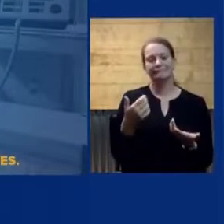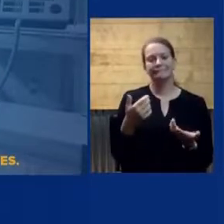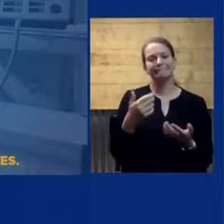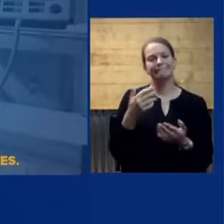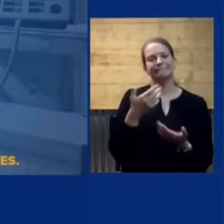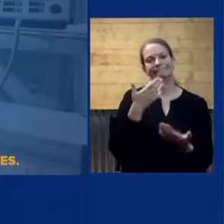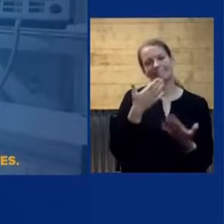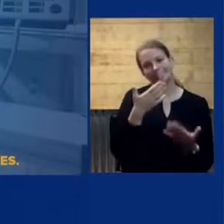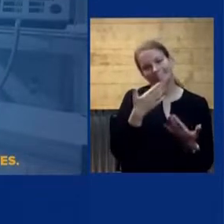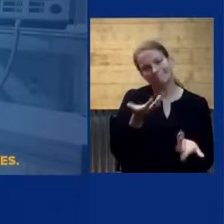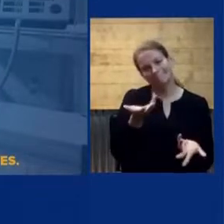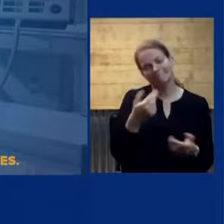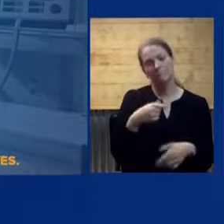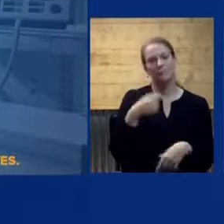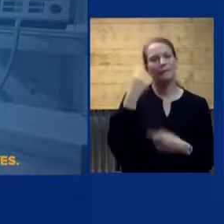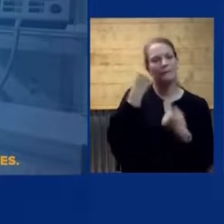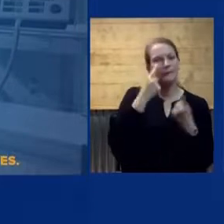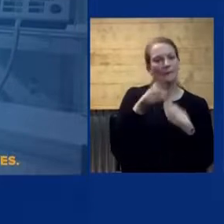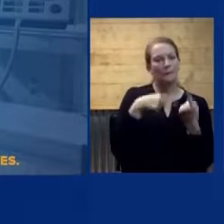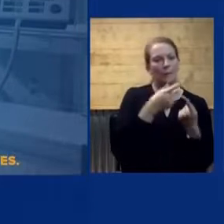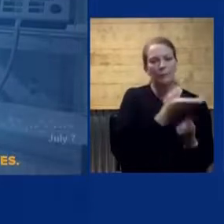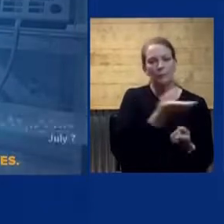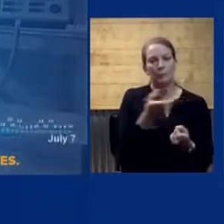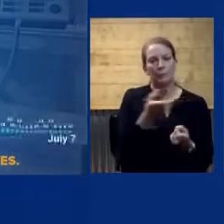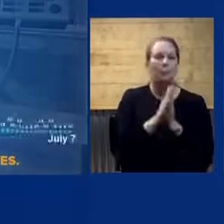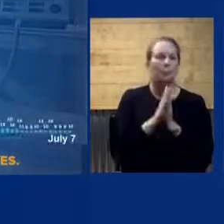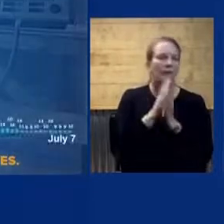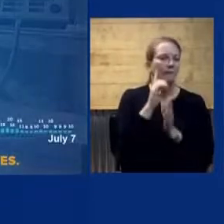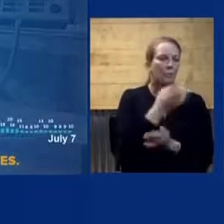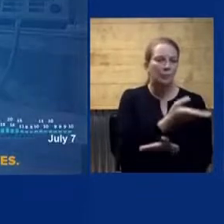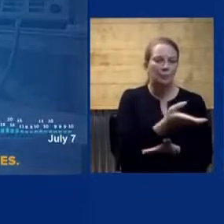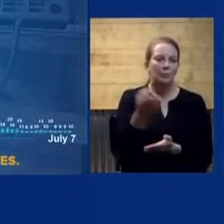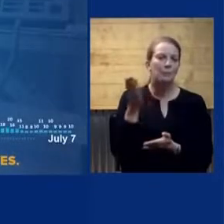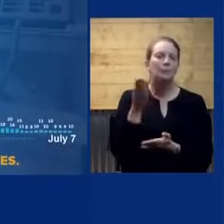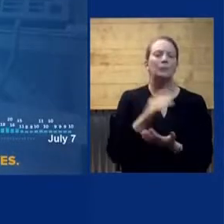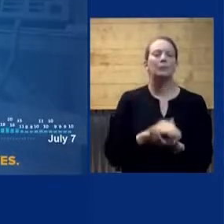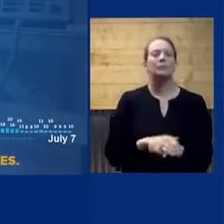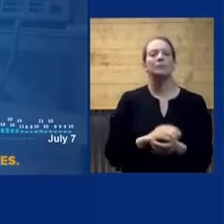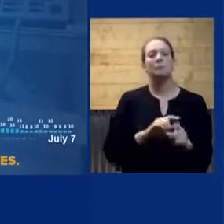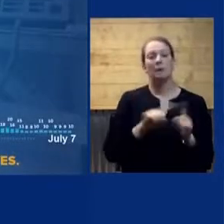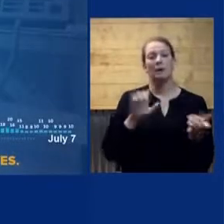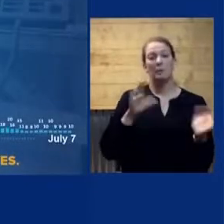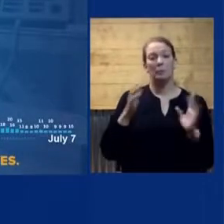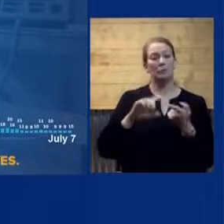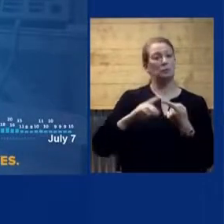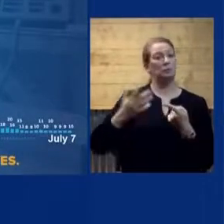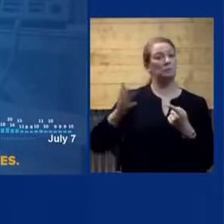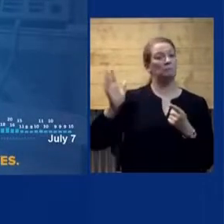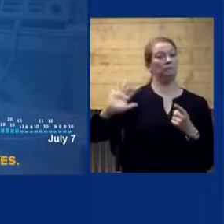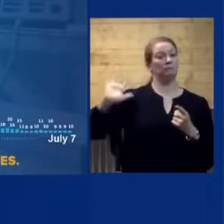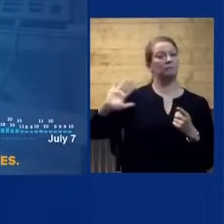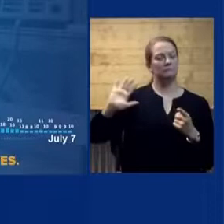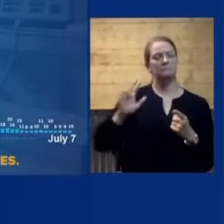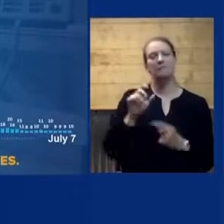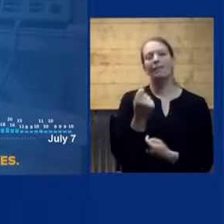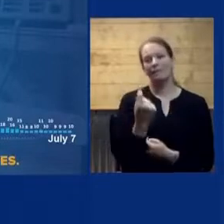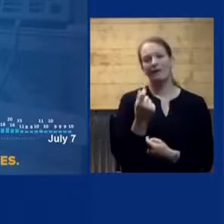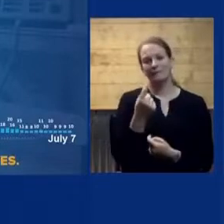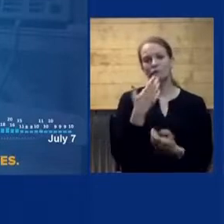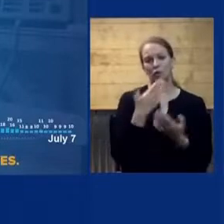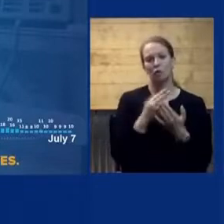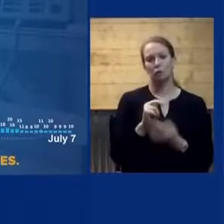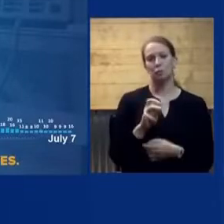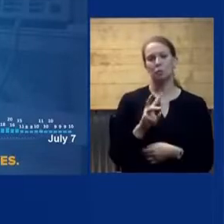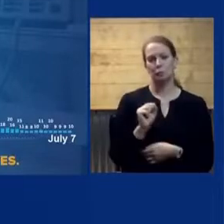those 11. But relative to where we were, that's very, very good news. The rolling average, 3-day